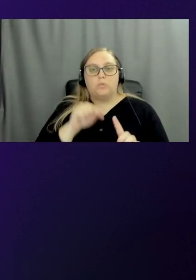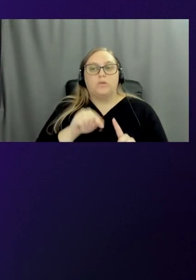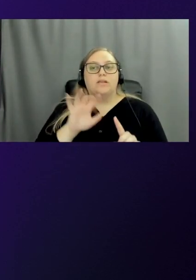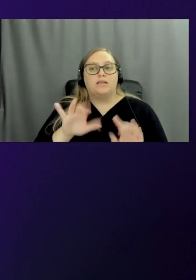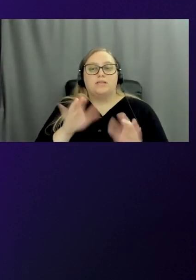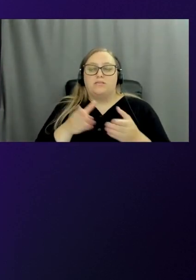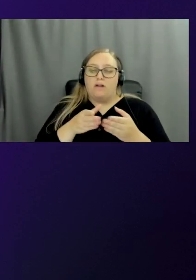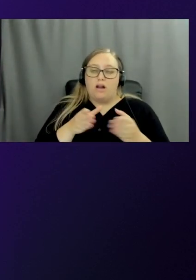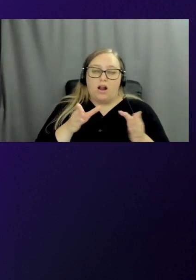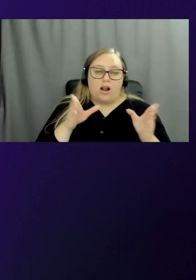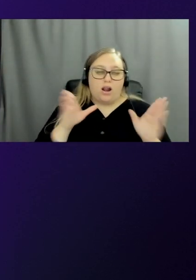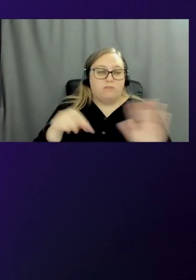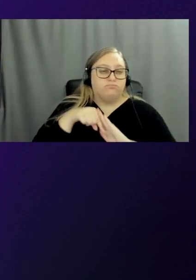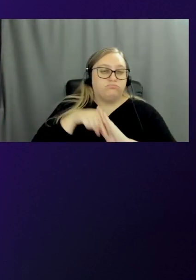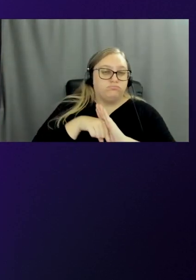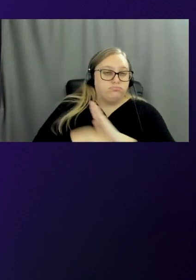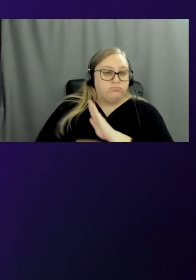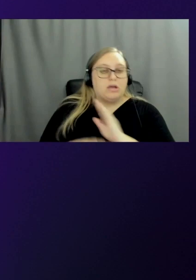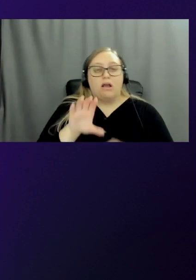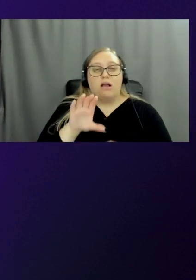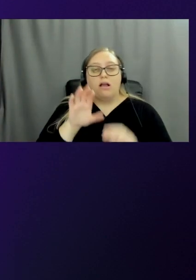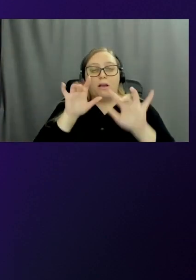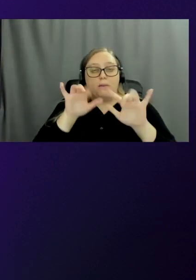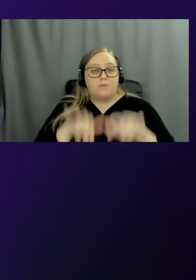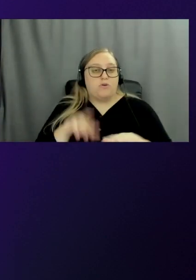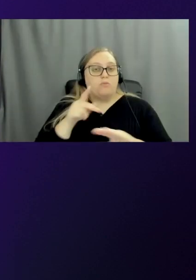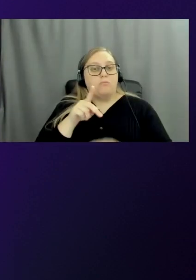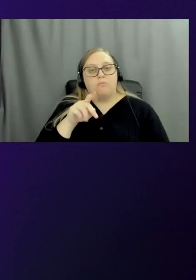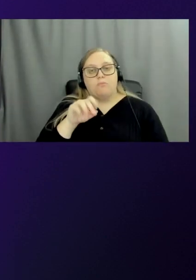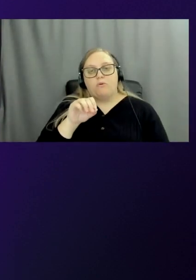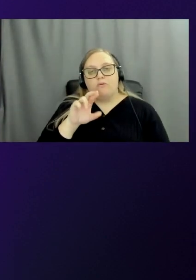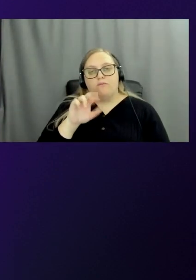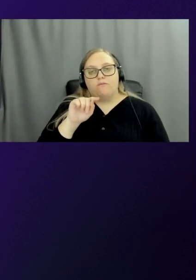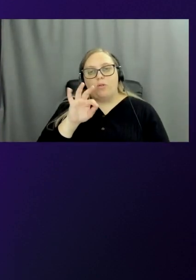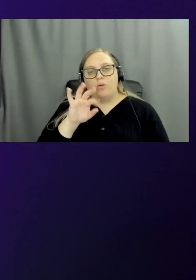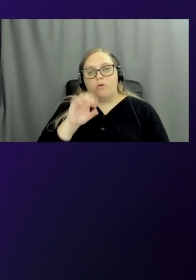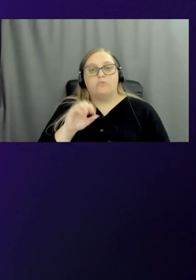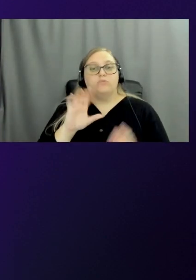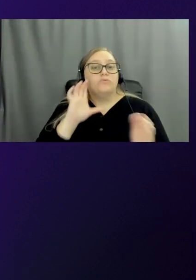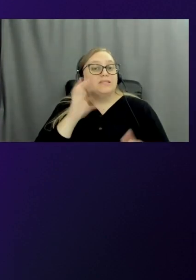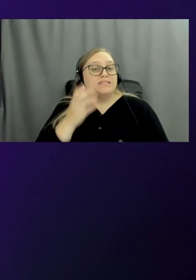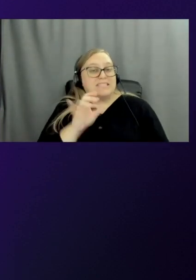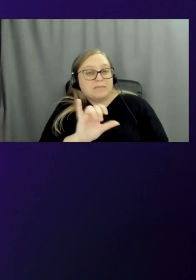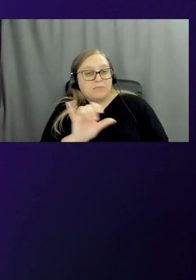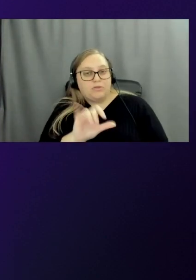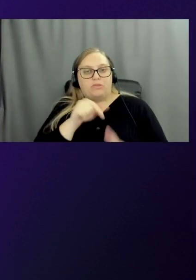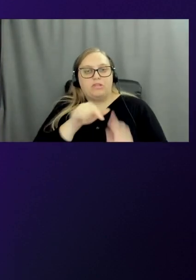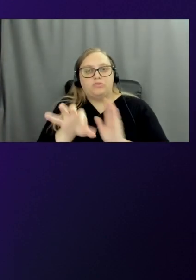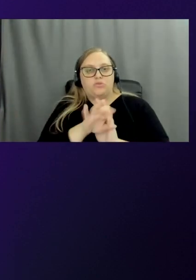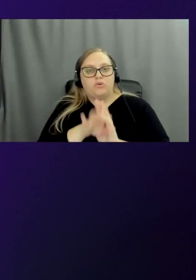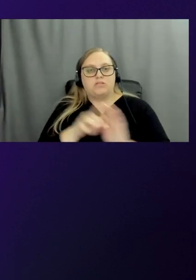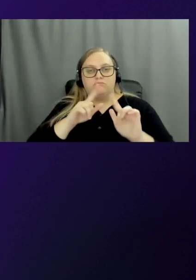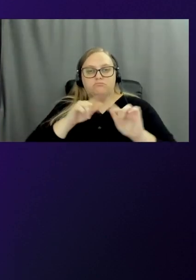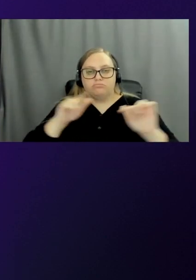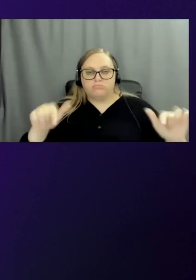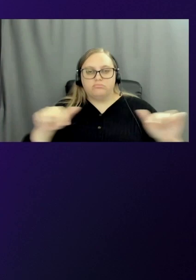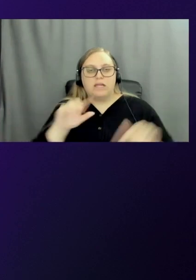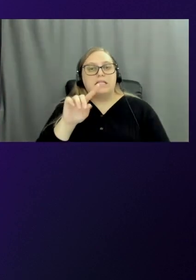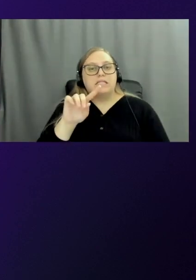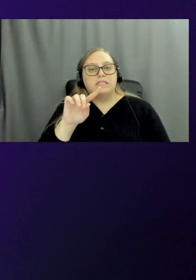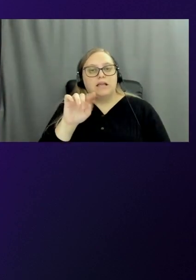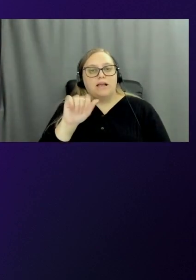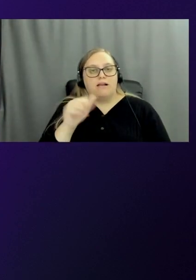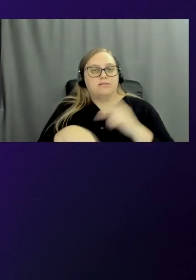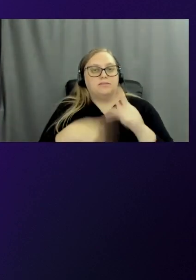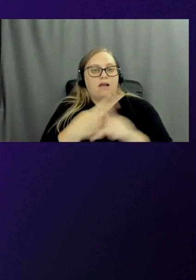and deepest compute portfolio, and similar to that, this choice of a wide range of data types is really critical so that